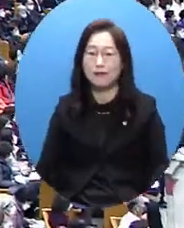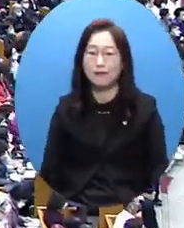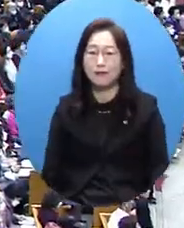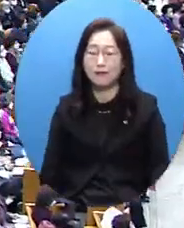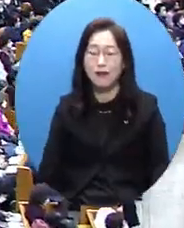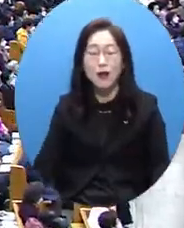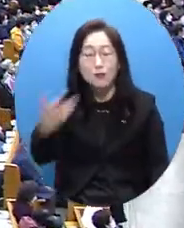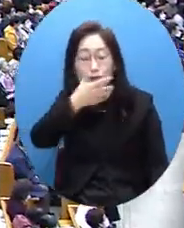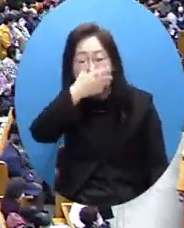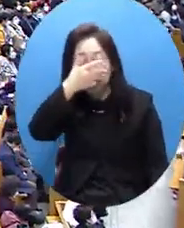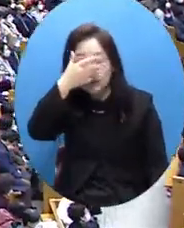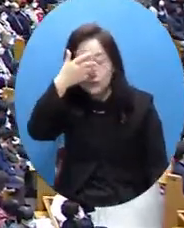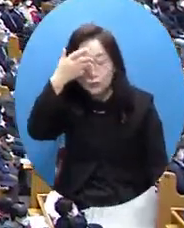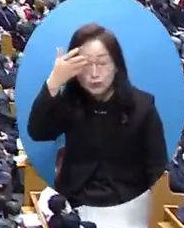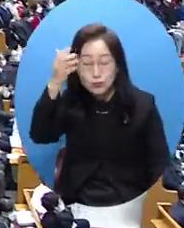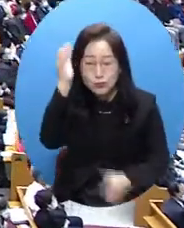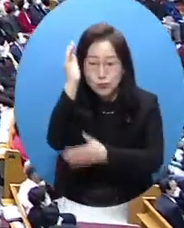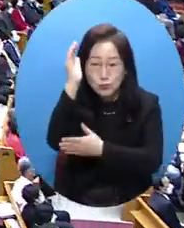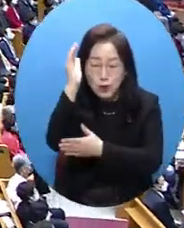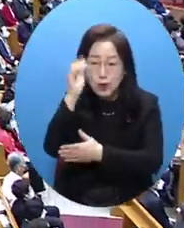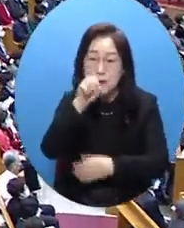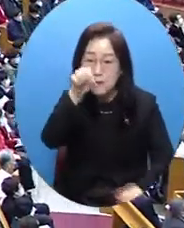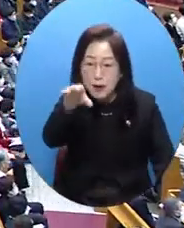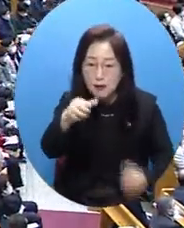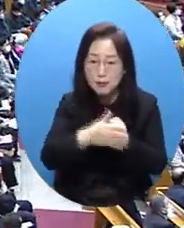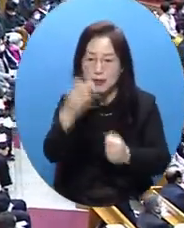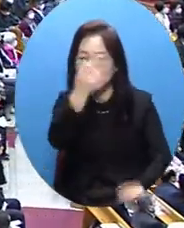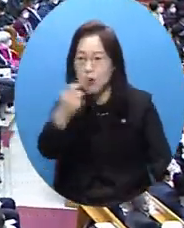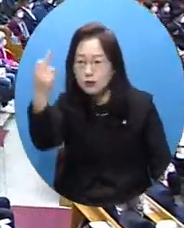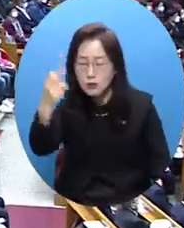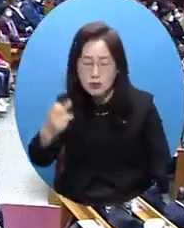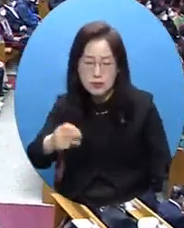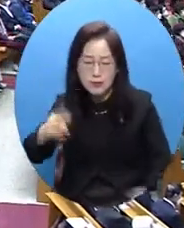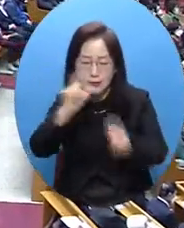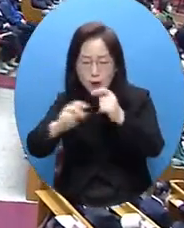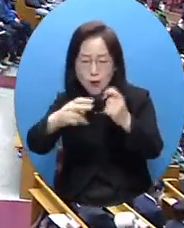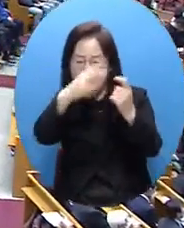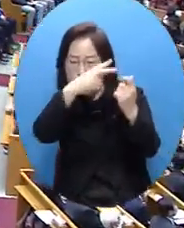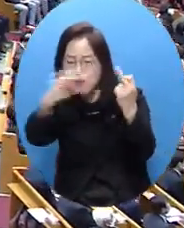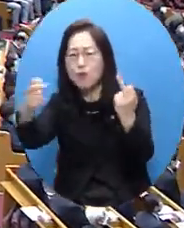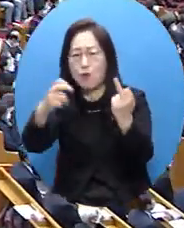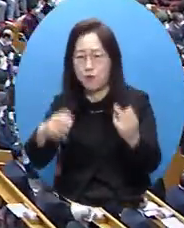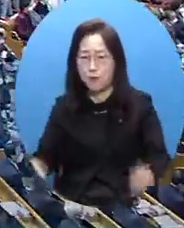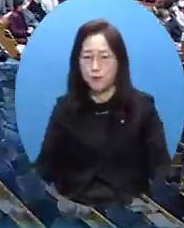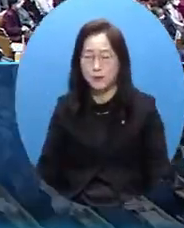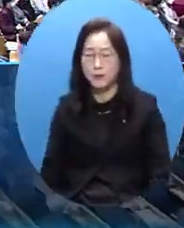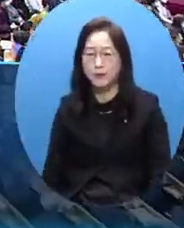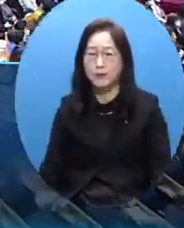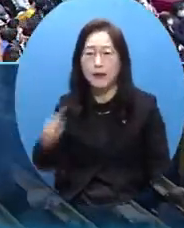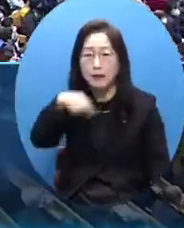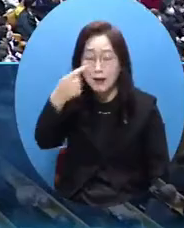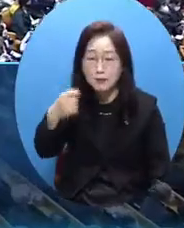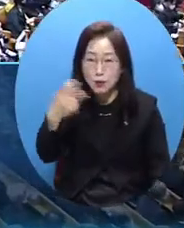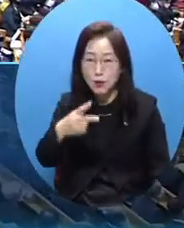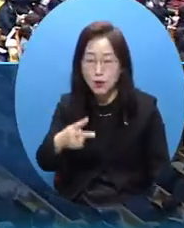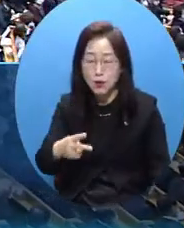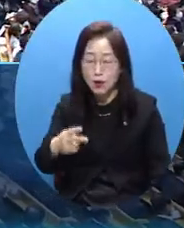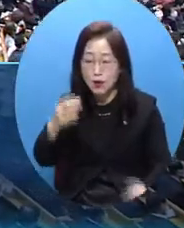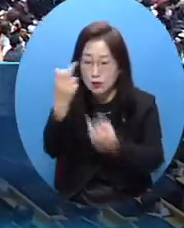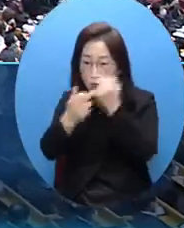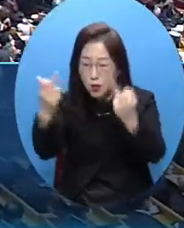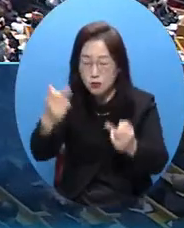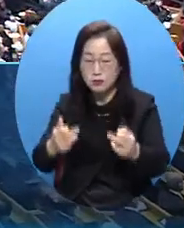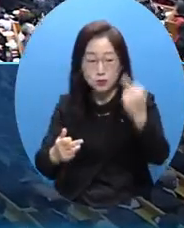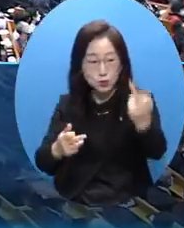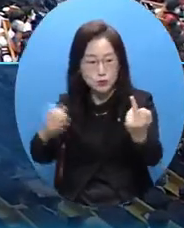around the mind and bow down to it the older brothers heard about the story and younger brother stream and hated him even more 37-8 says